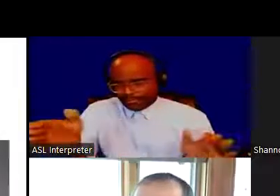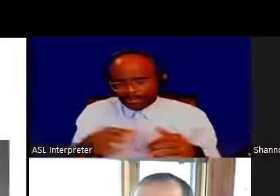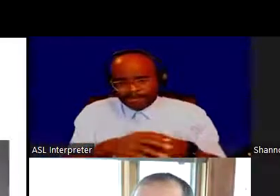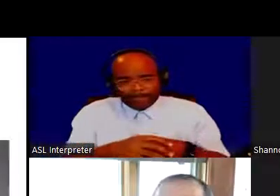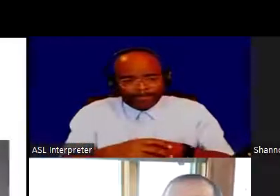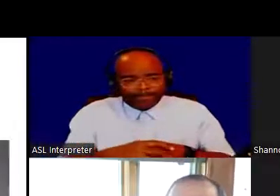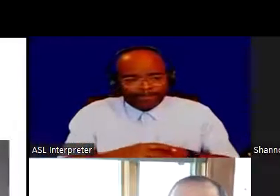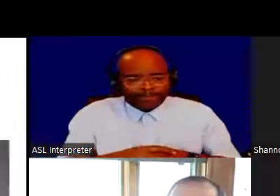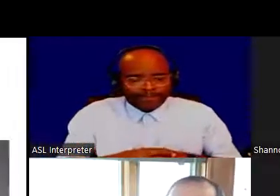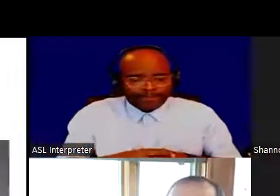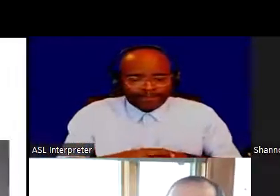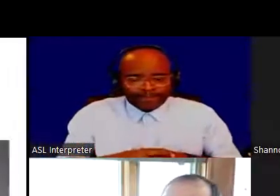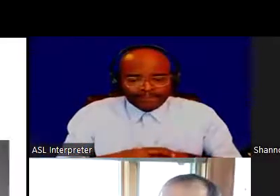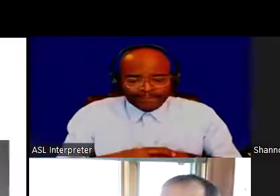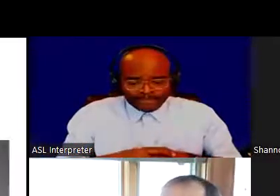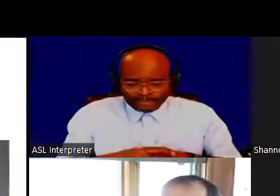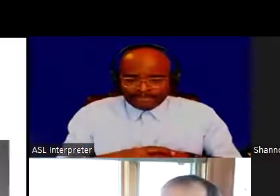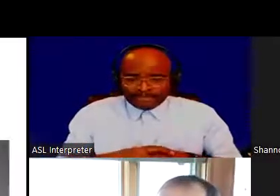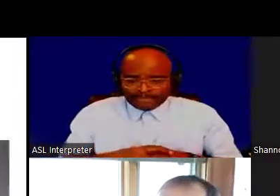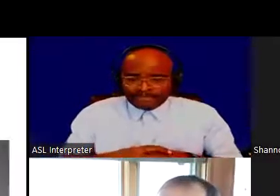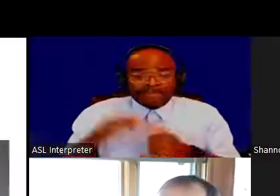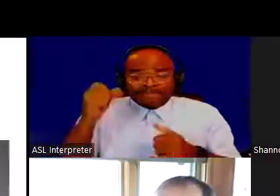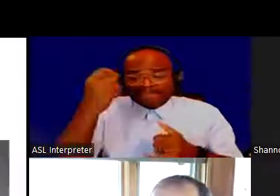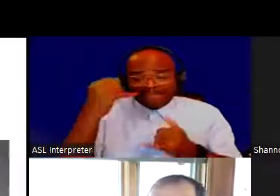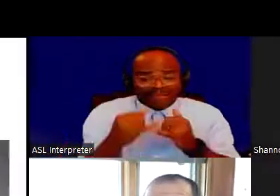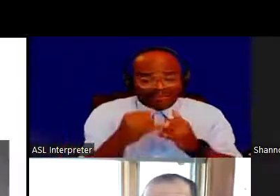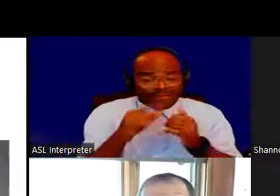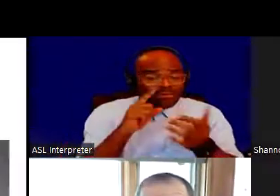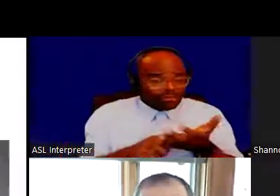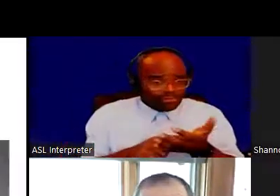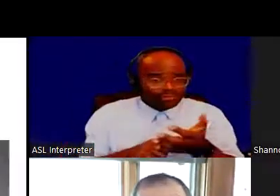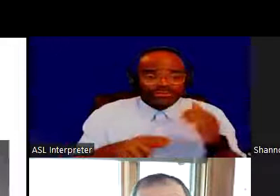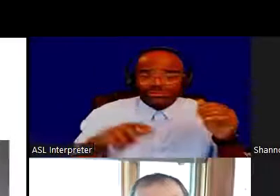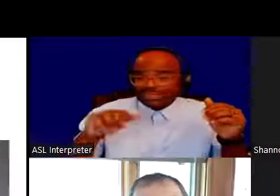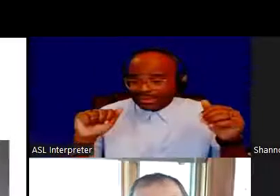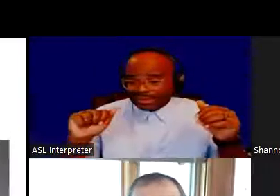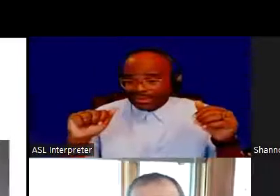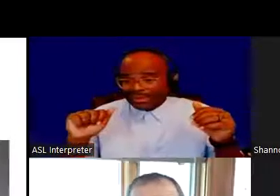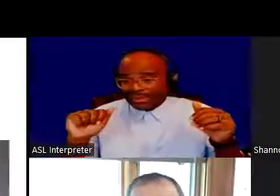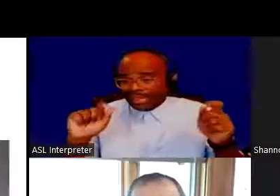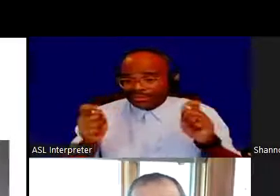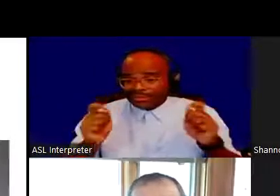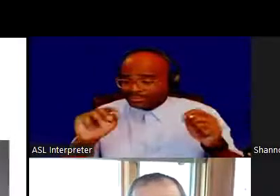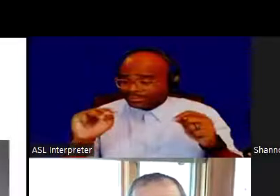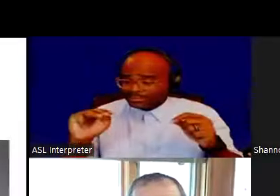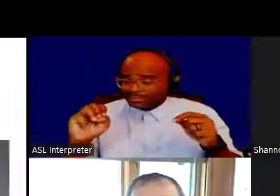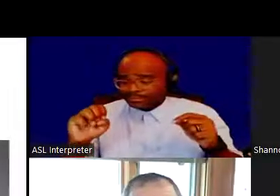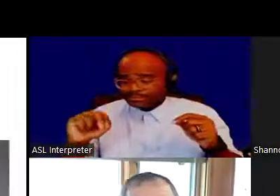And lastly, we found that our adaptation menus really help managers